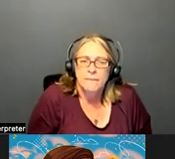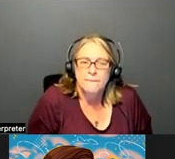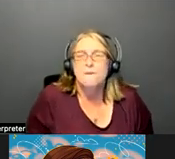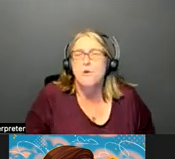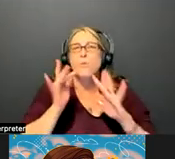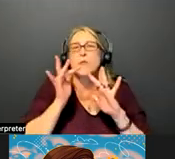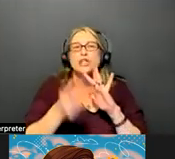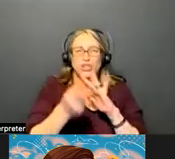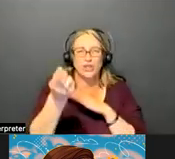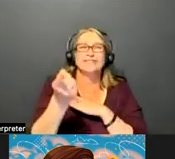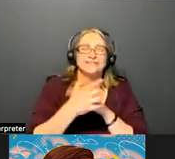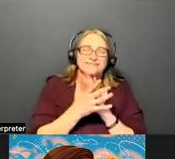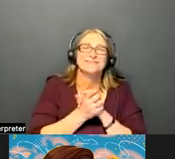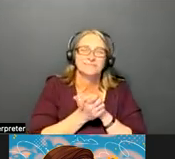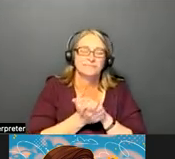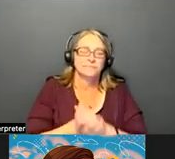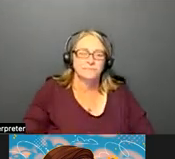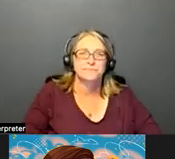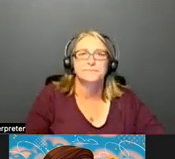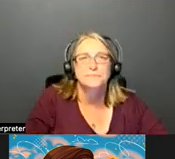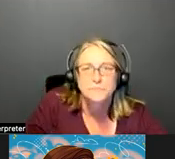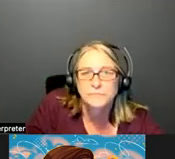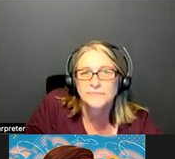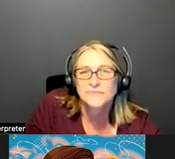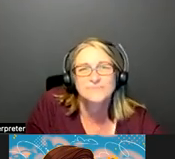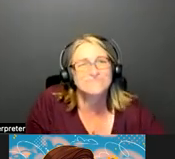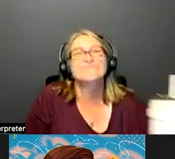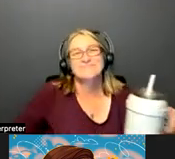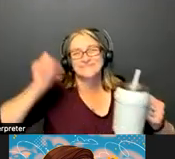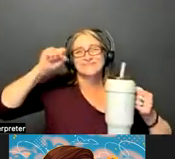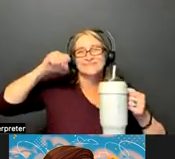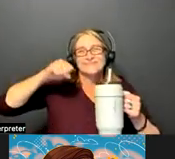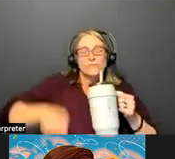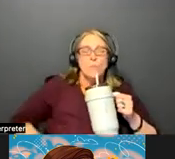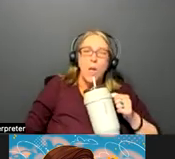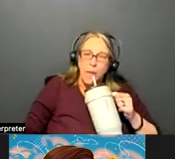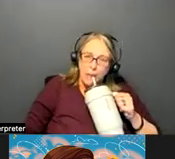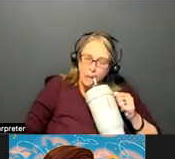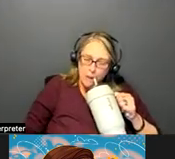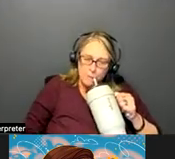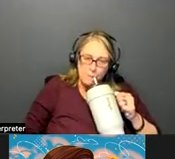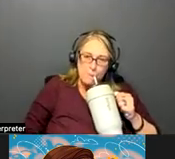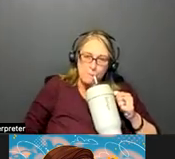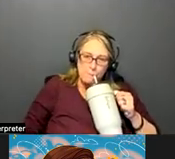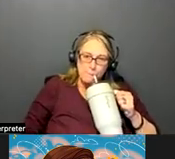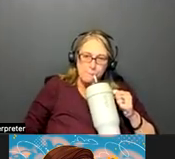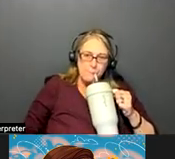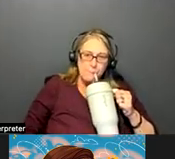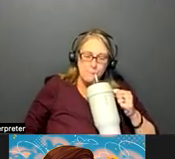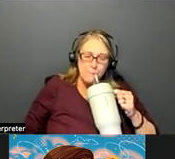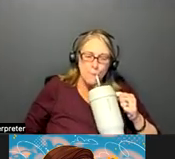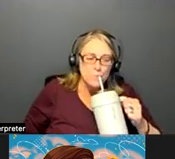I think we lost you for a minute, Leah. Oh, okay. Can you hear me now? Yeah. So you left where I heard you